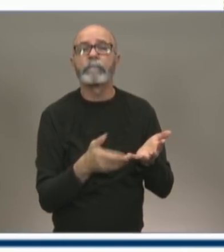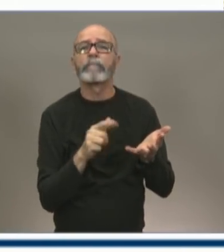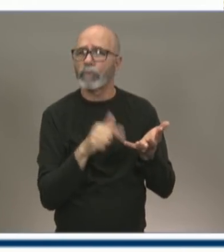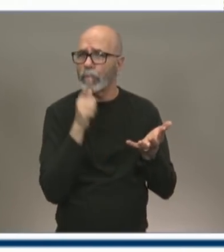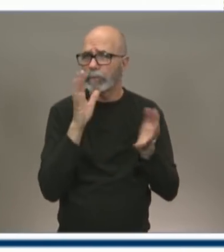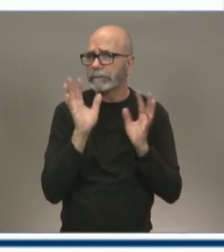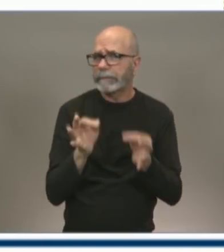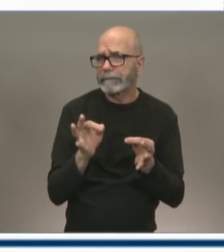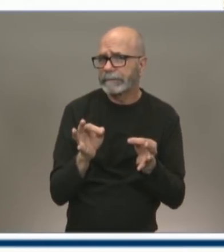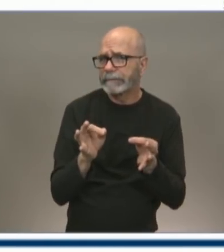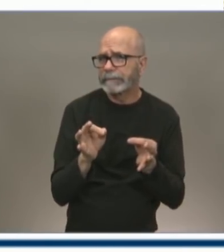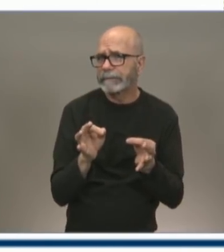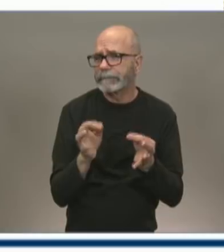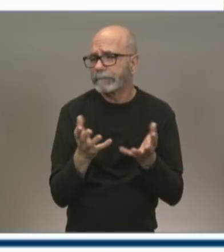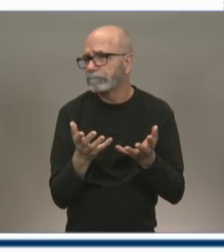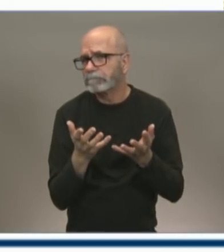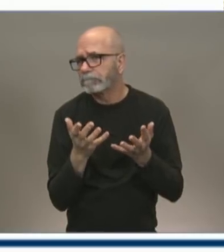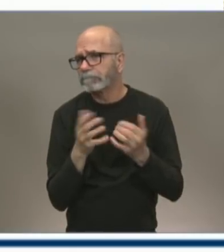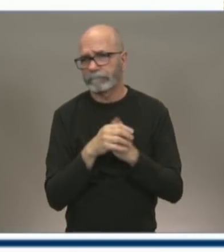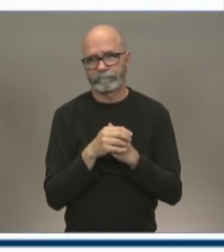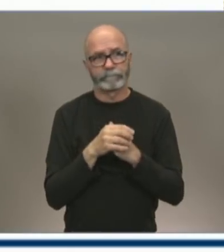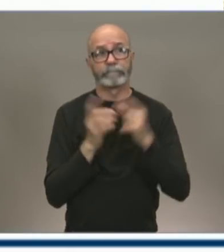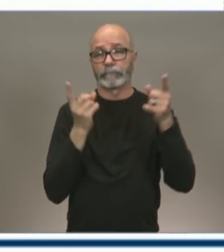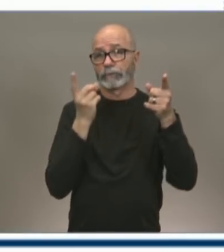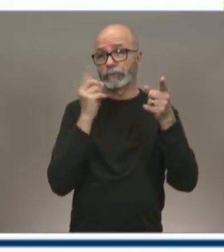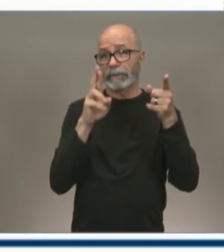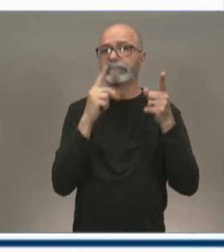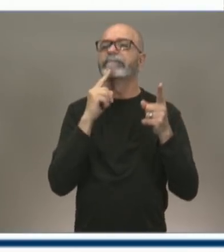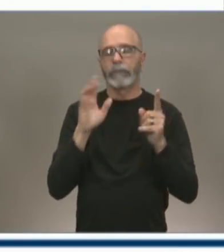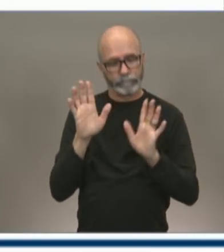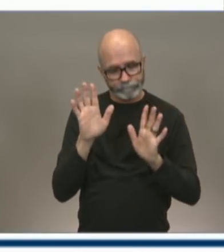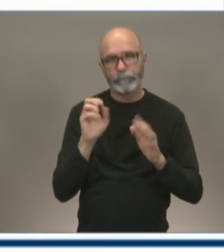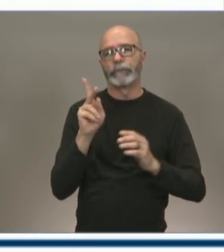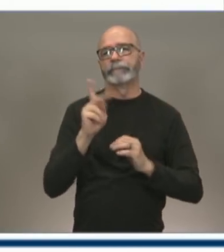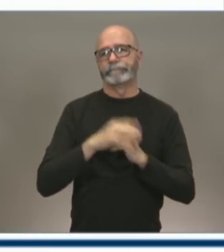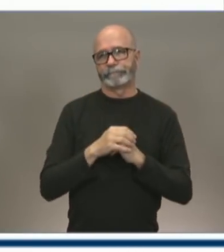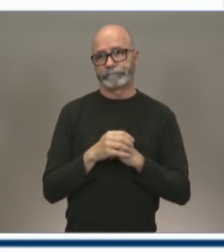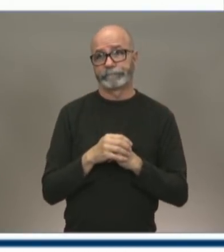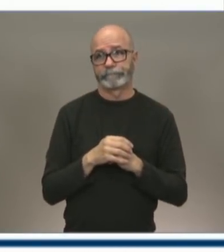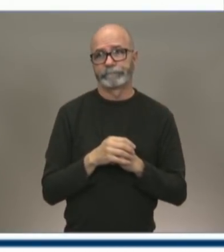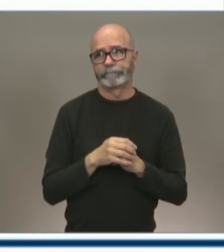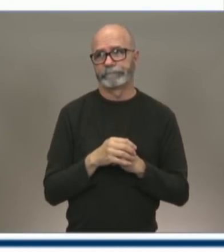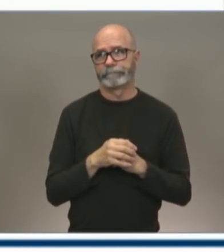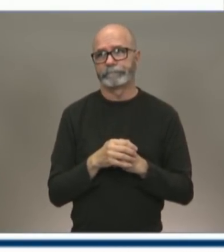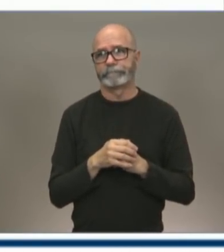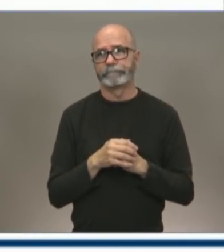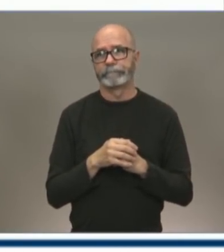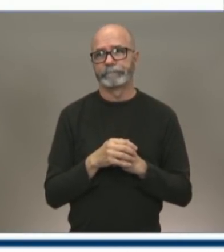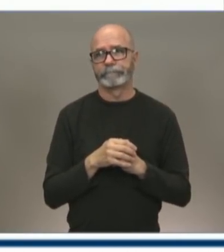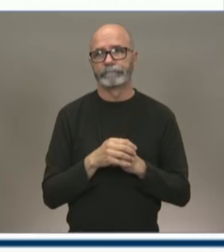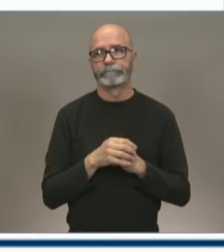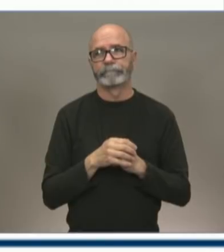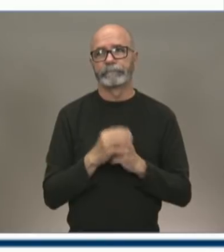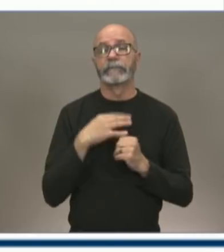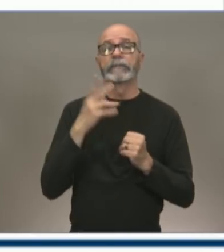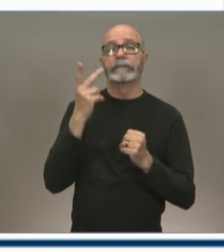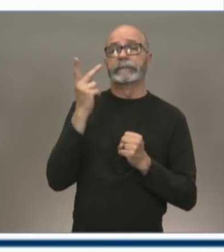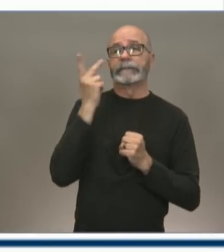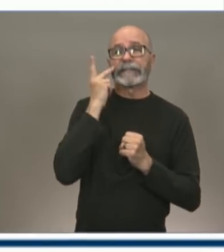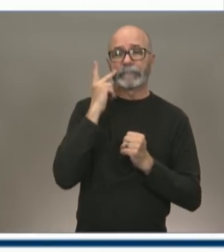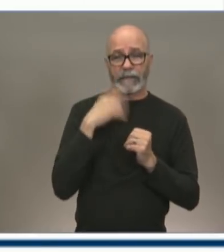approved? So we're starting looking for how those vaccines are